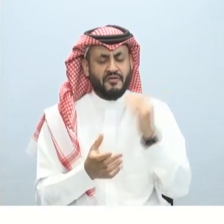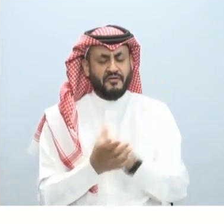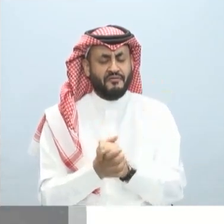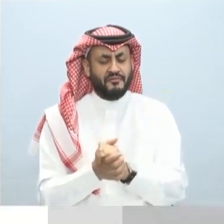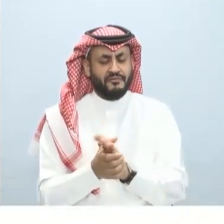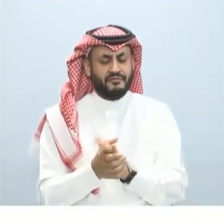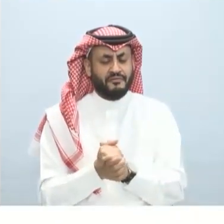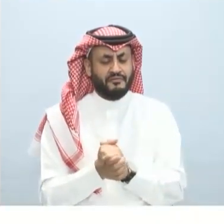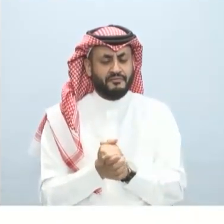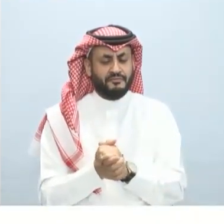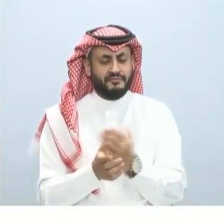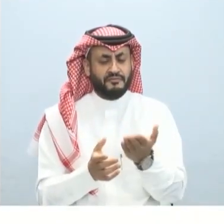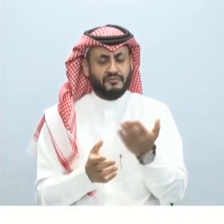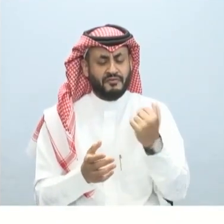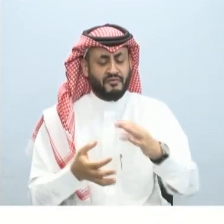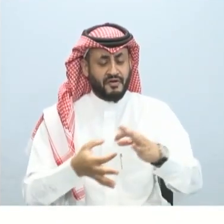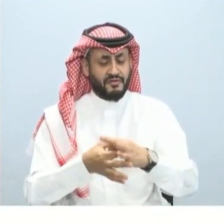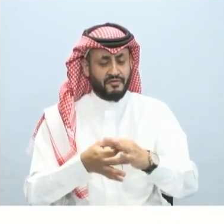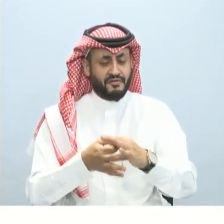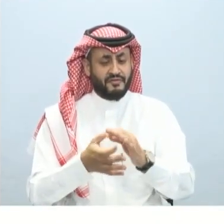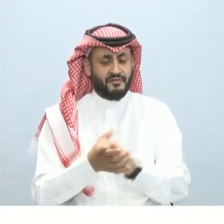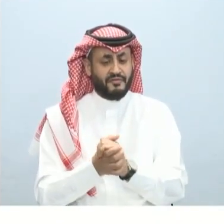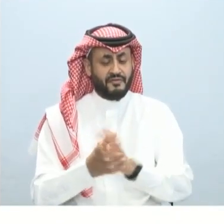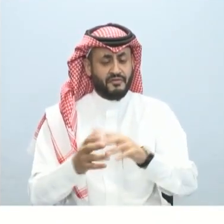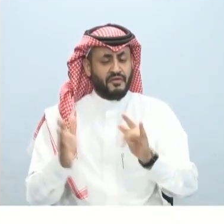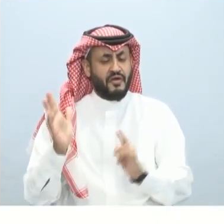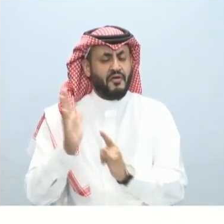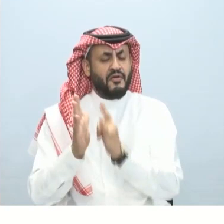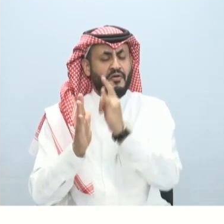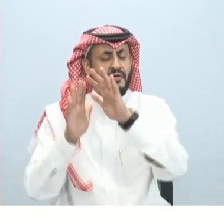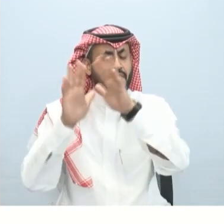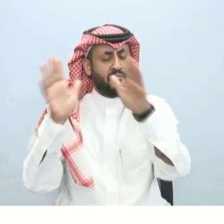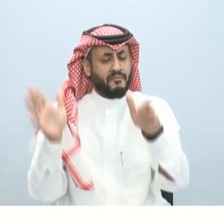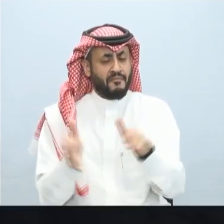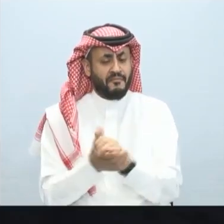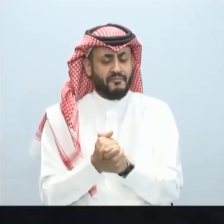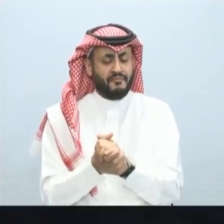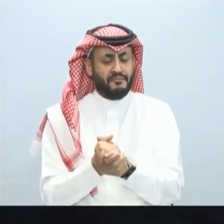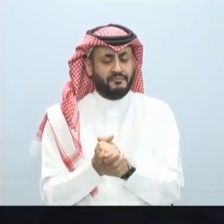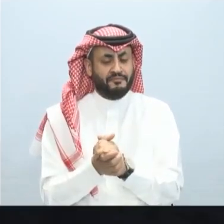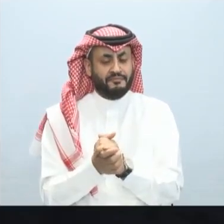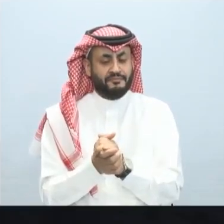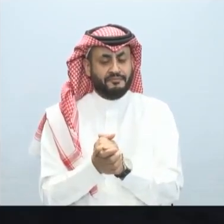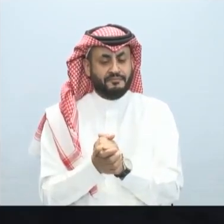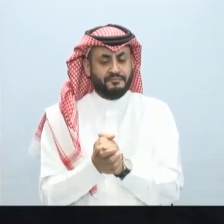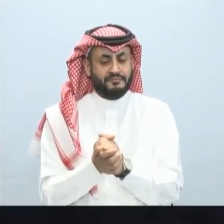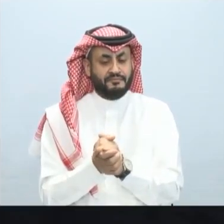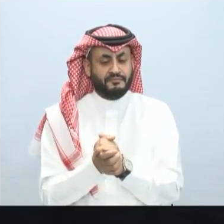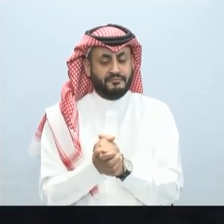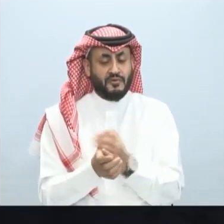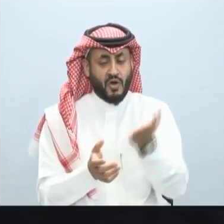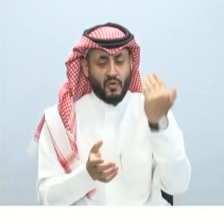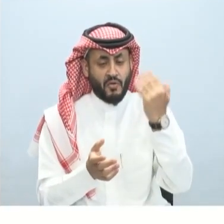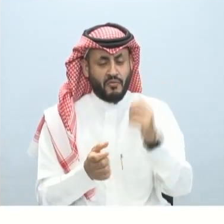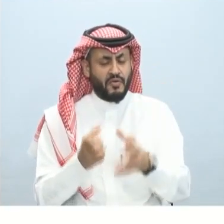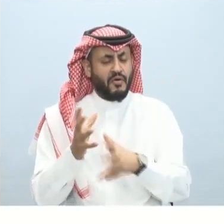idea of words that are connected to the planetary system and to space. Now, we did mention